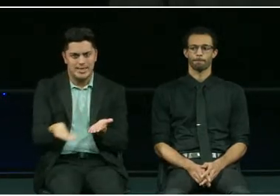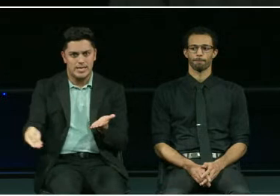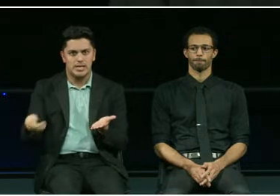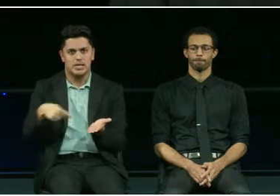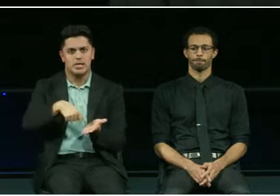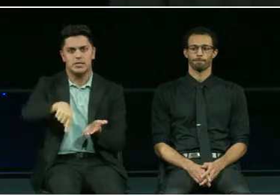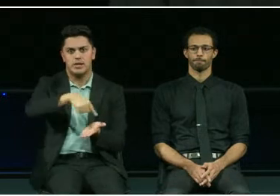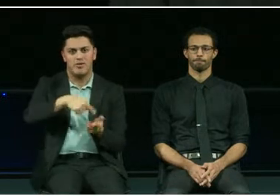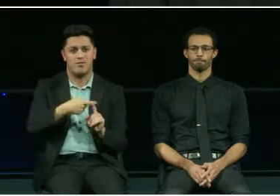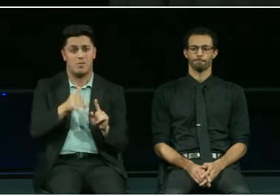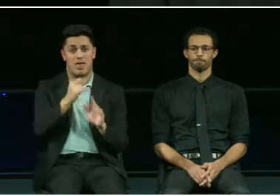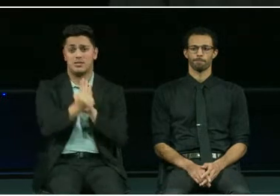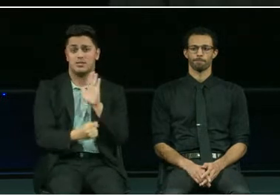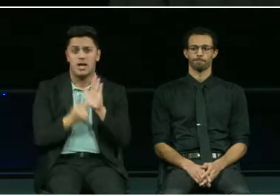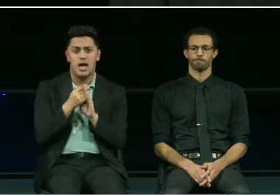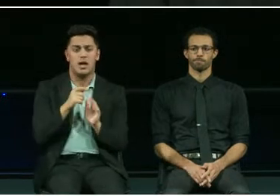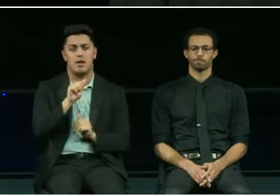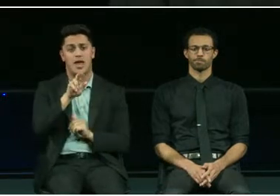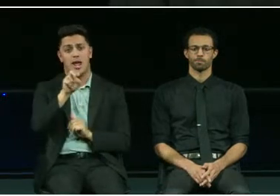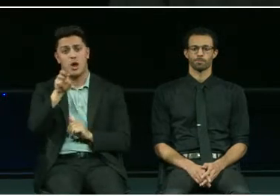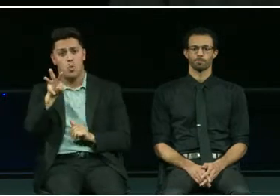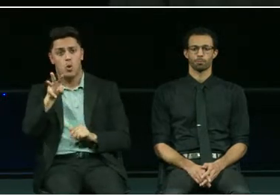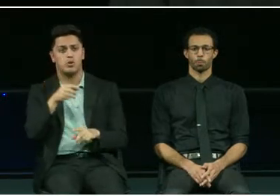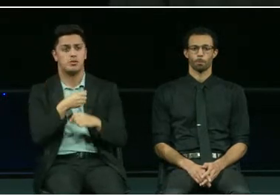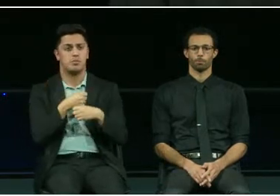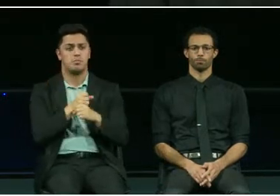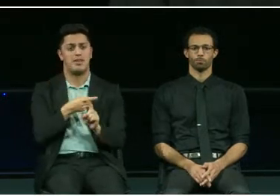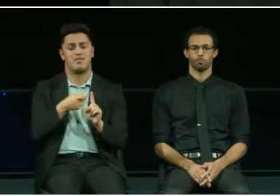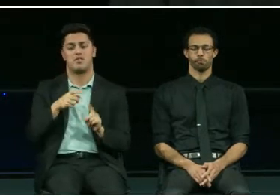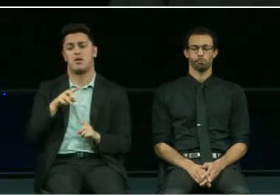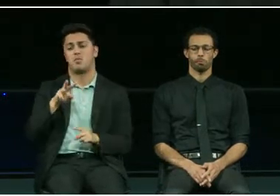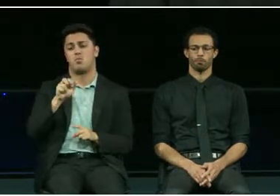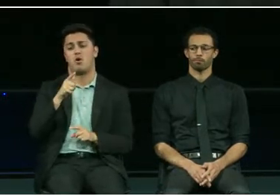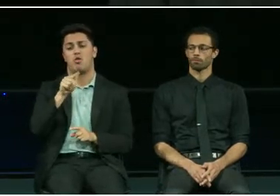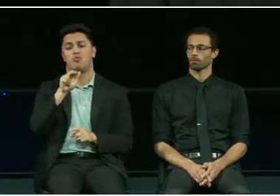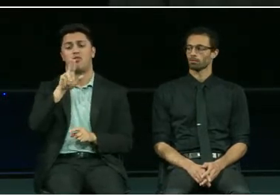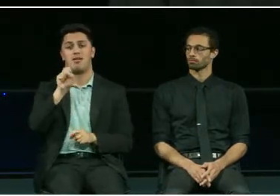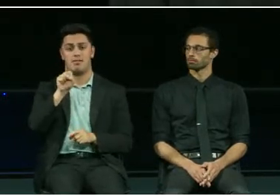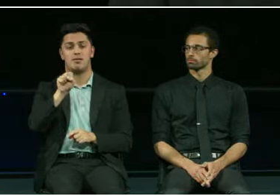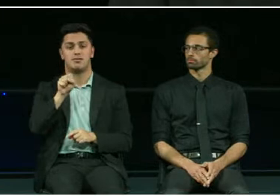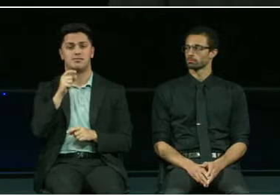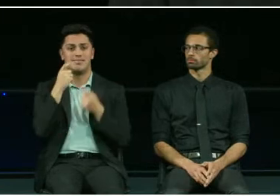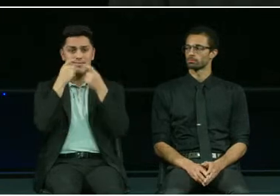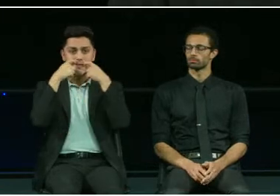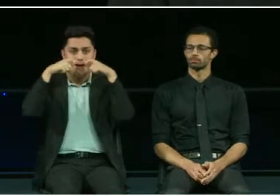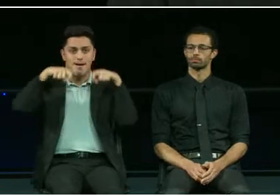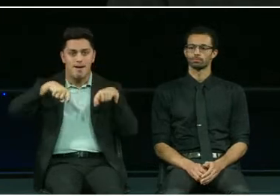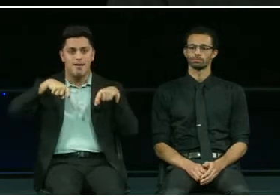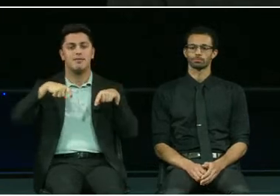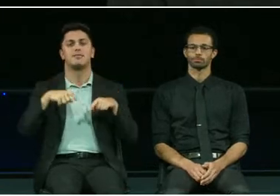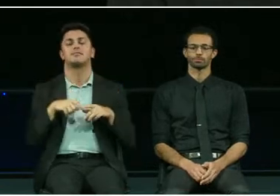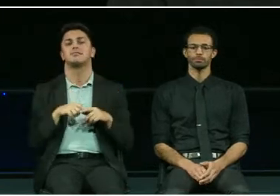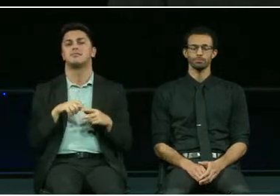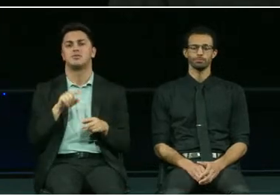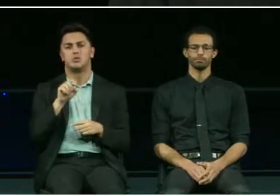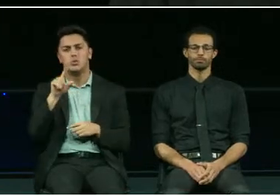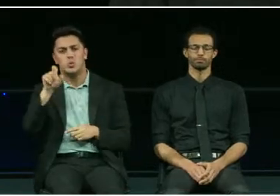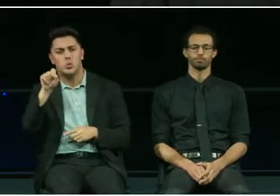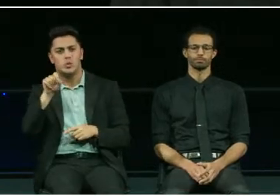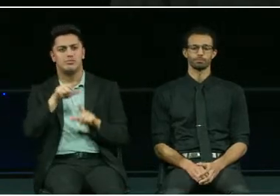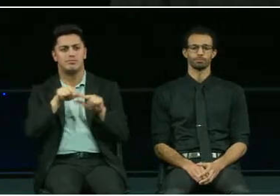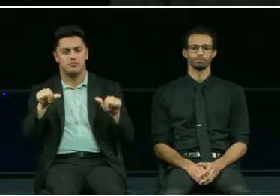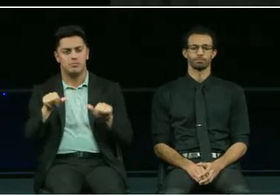from that time, of like arrows made of walrus tusks and tools, etc. It was really special, and you